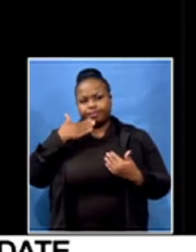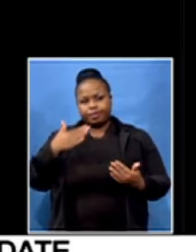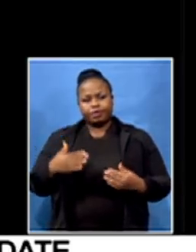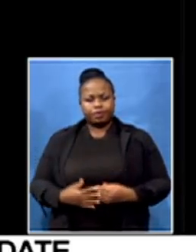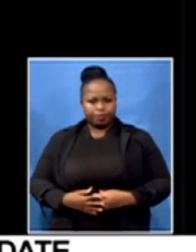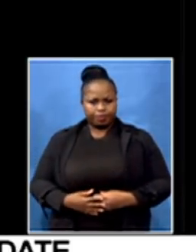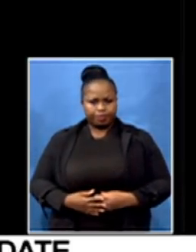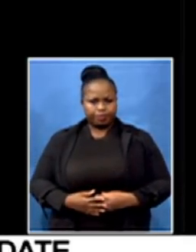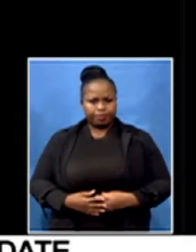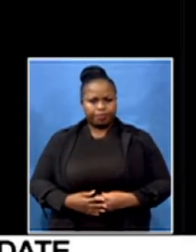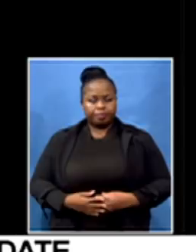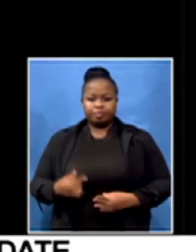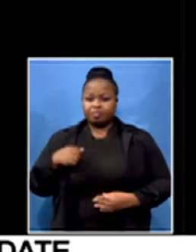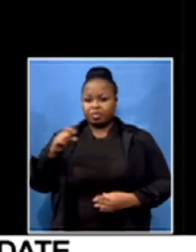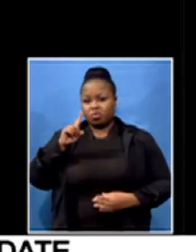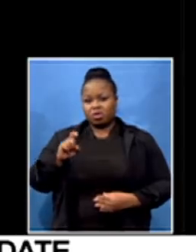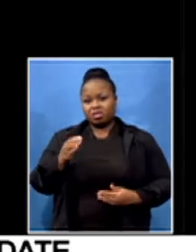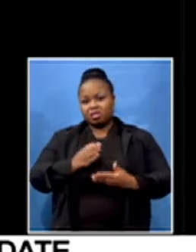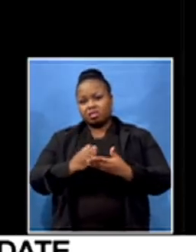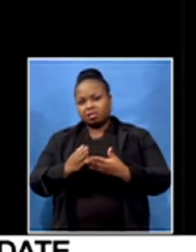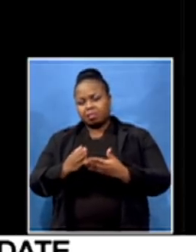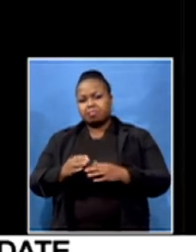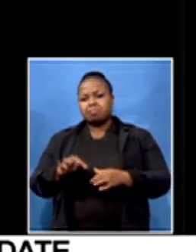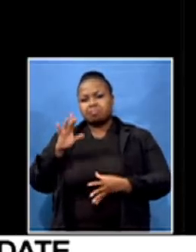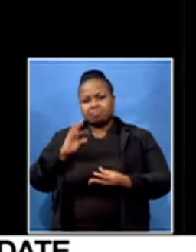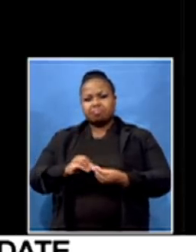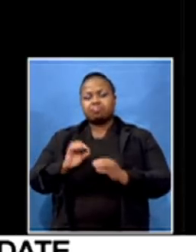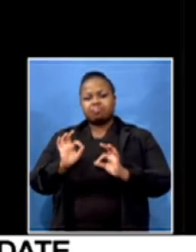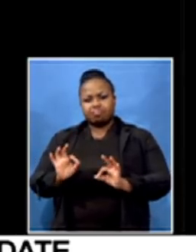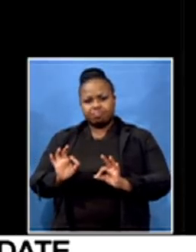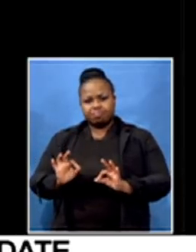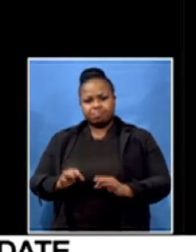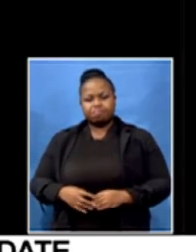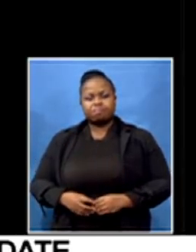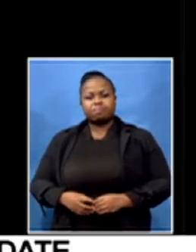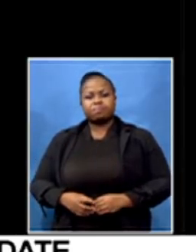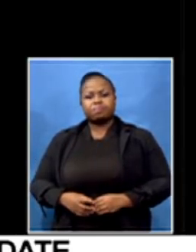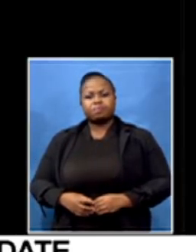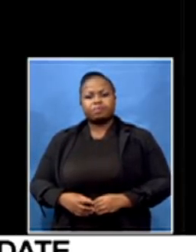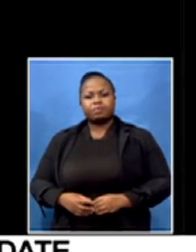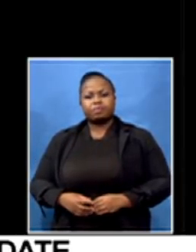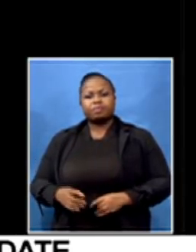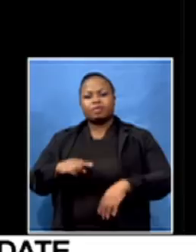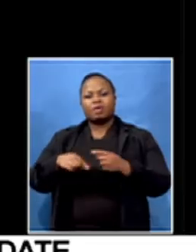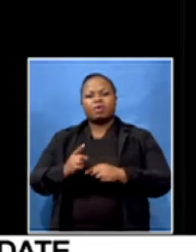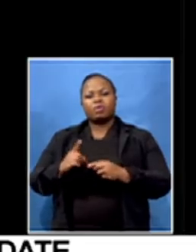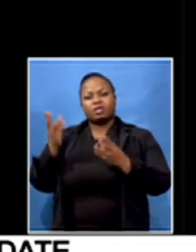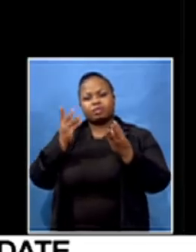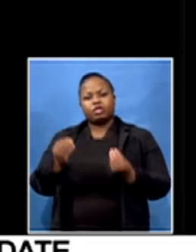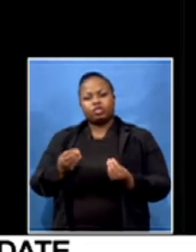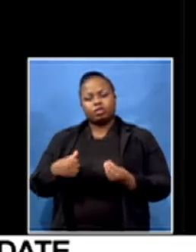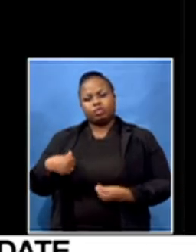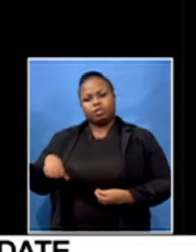Part of my question has been covered in relation to the budgets in